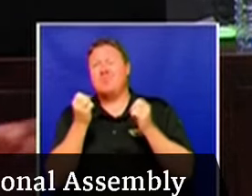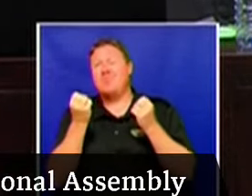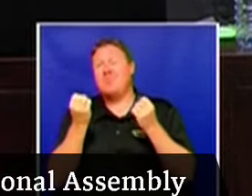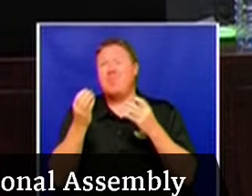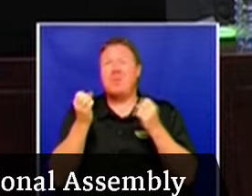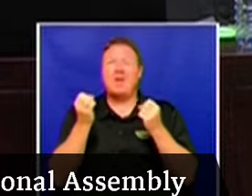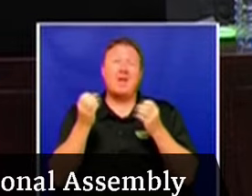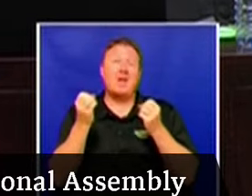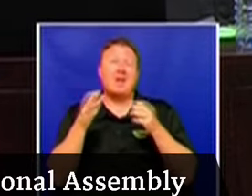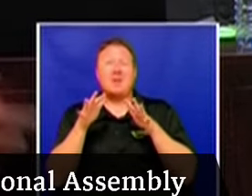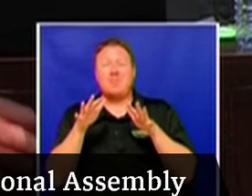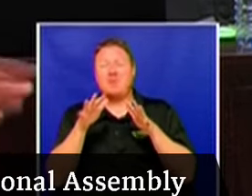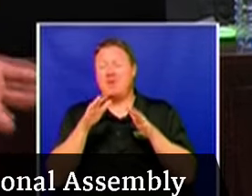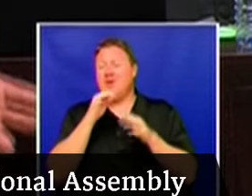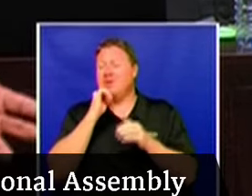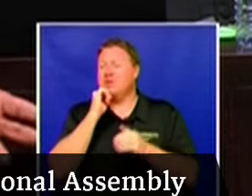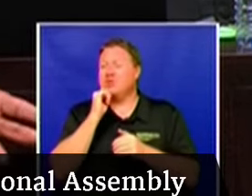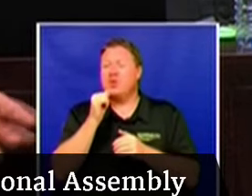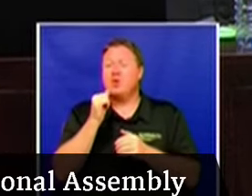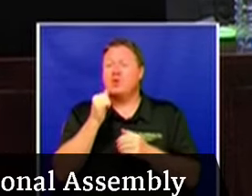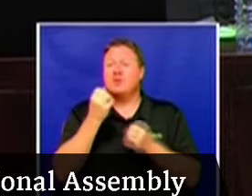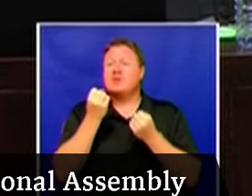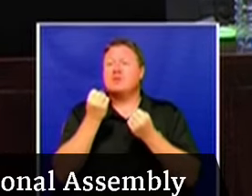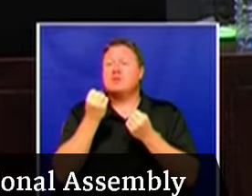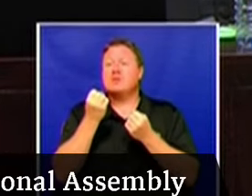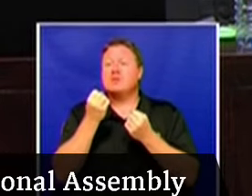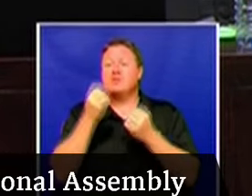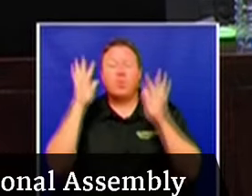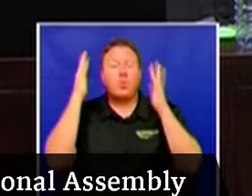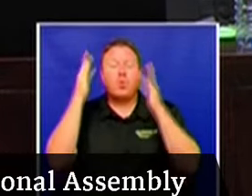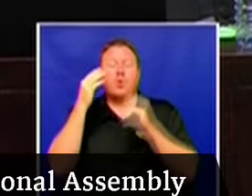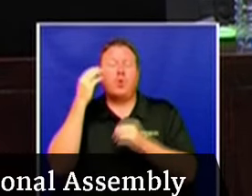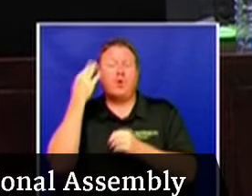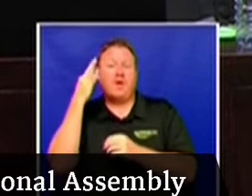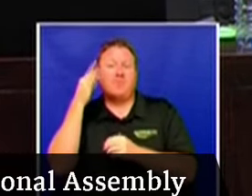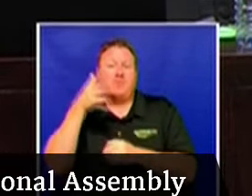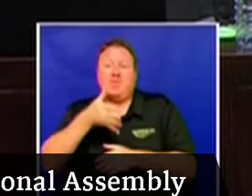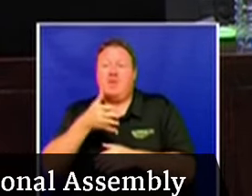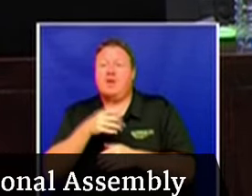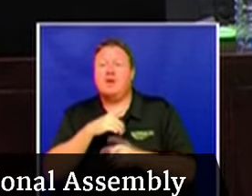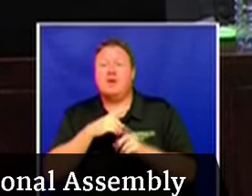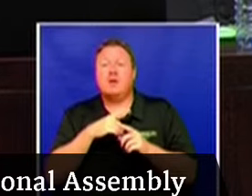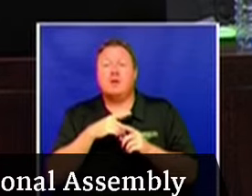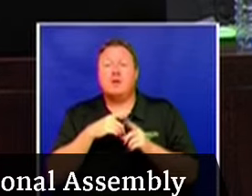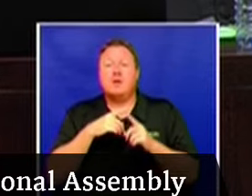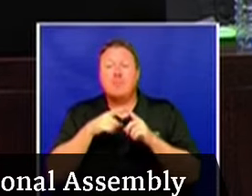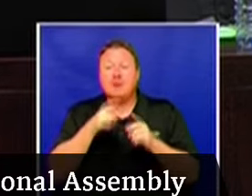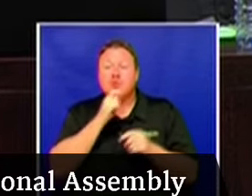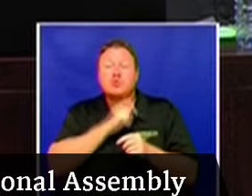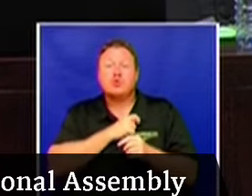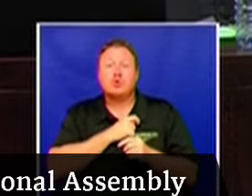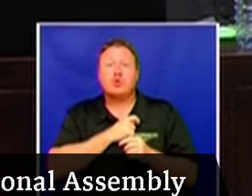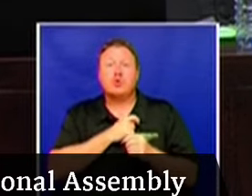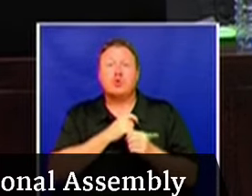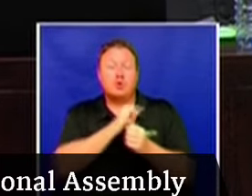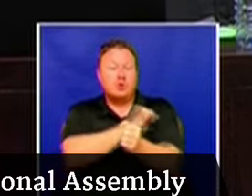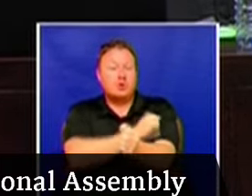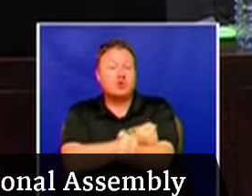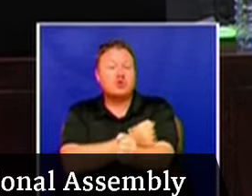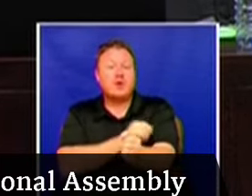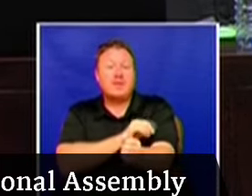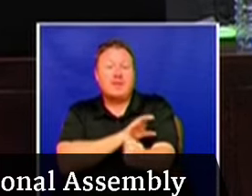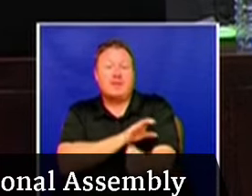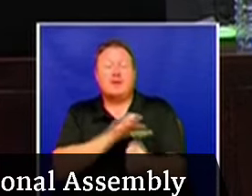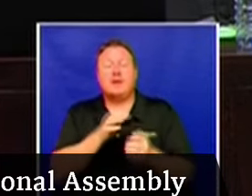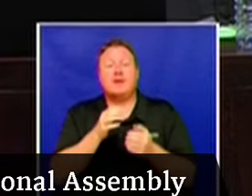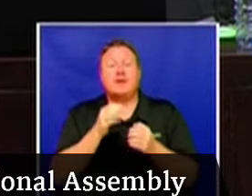give government kudos for, is precisely that, to strengthen government and to enable